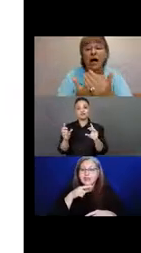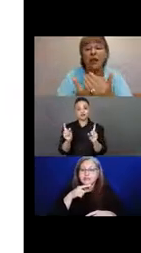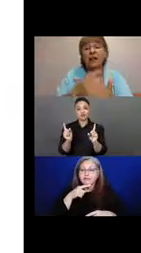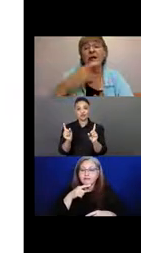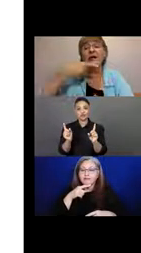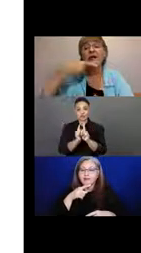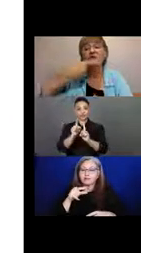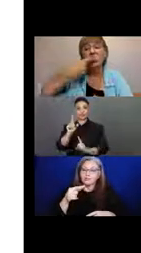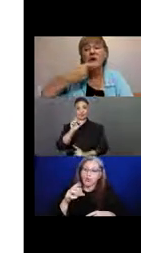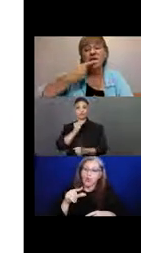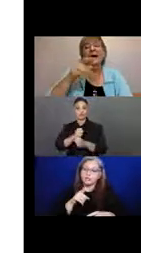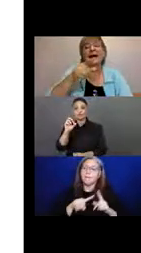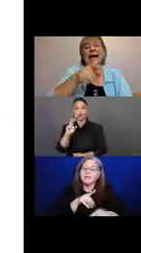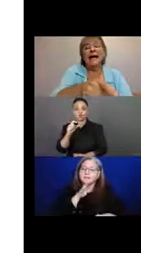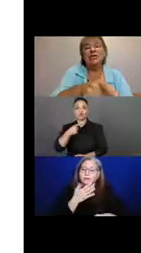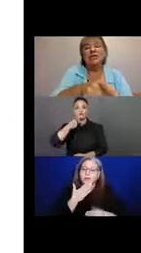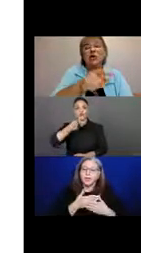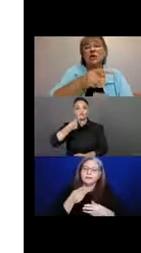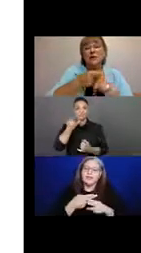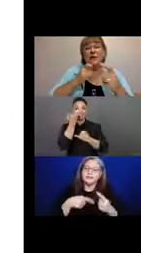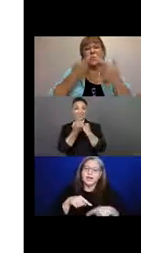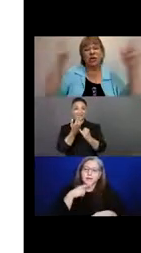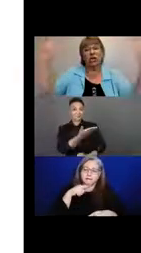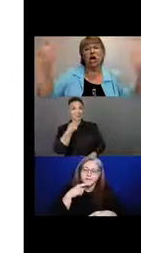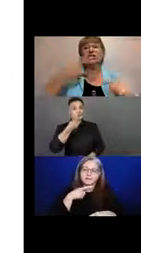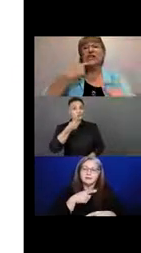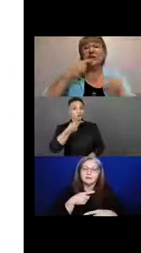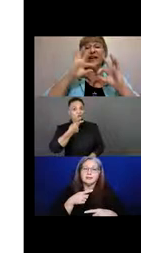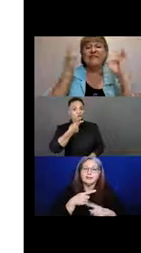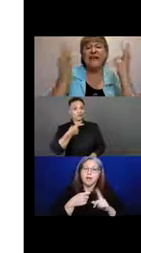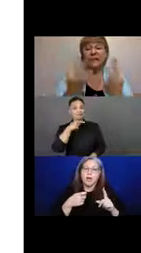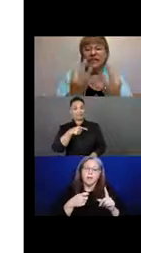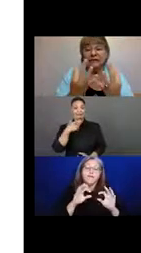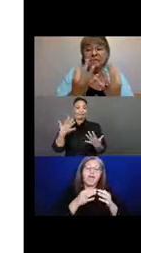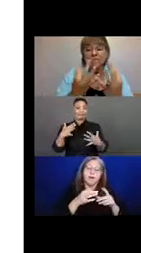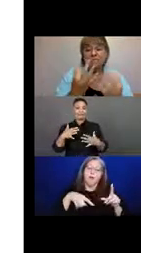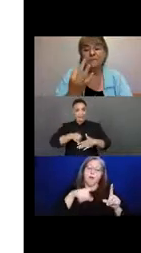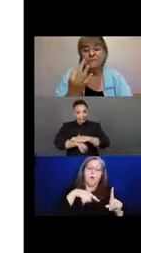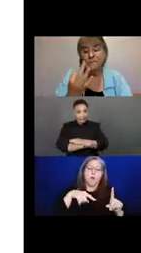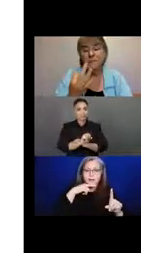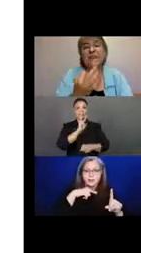well, George. And George was from a large hearing family.